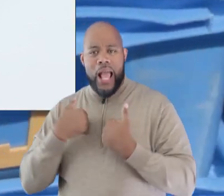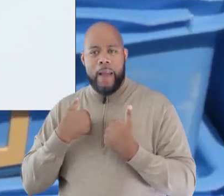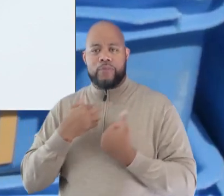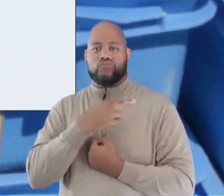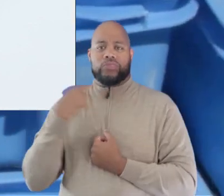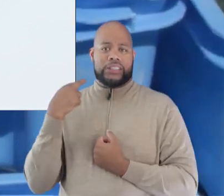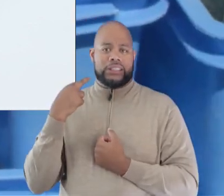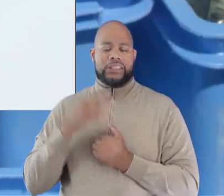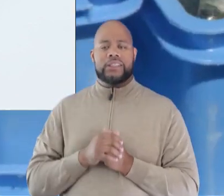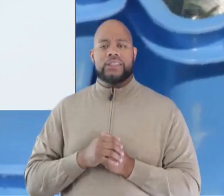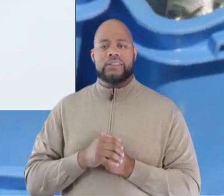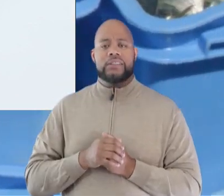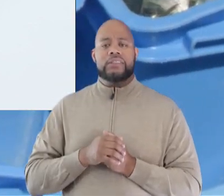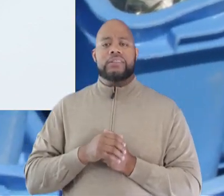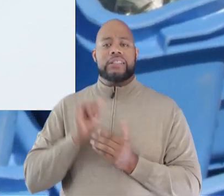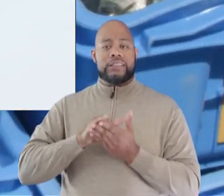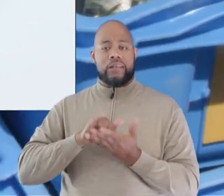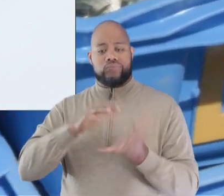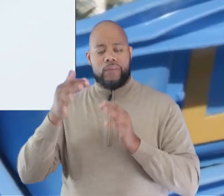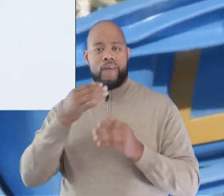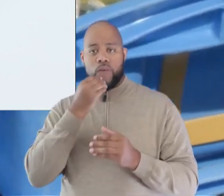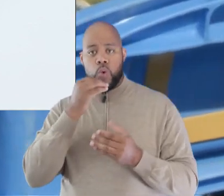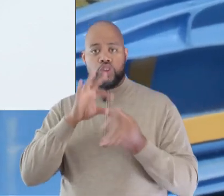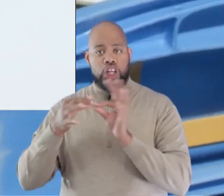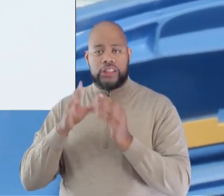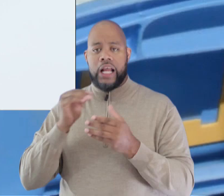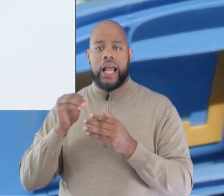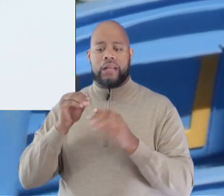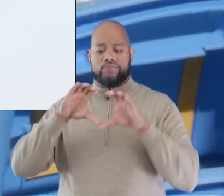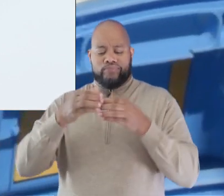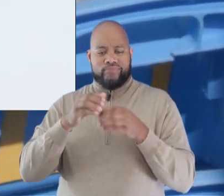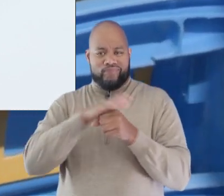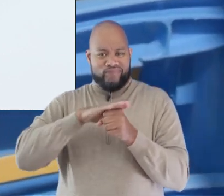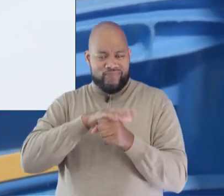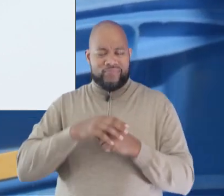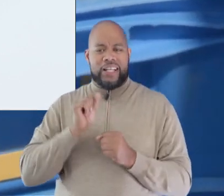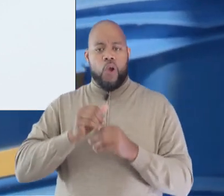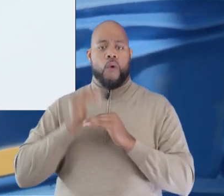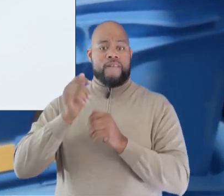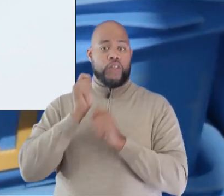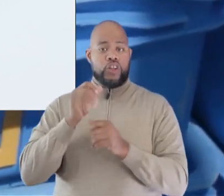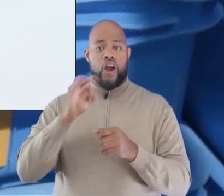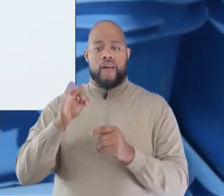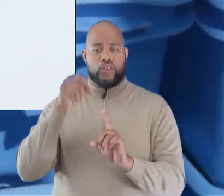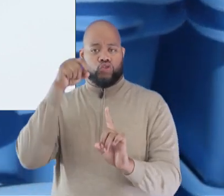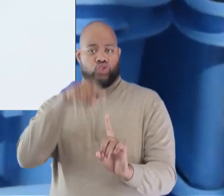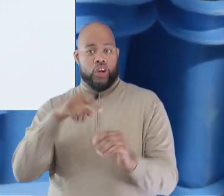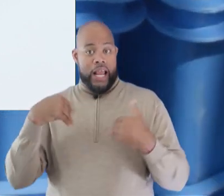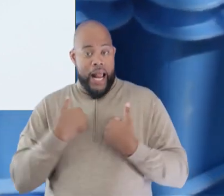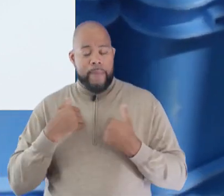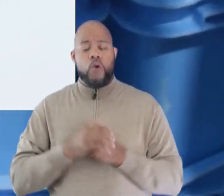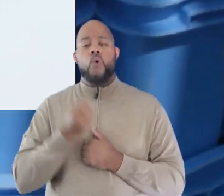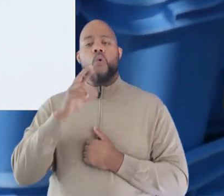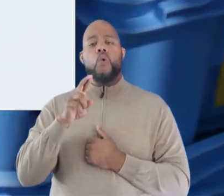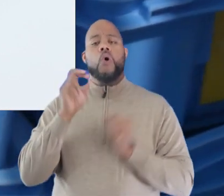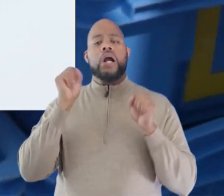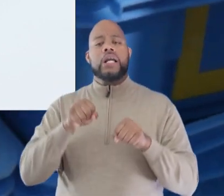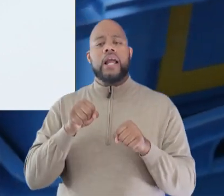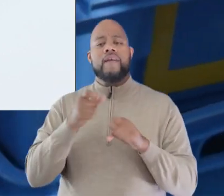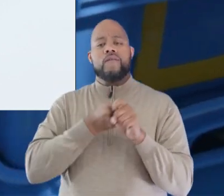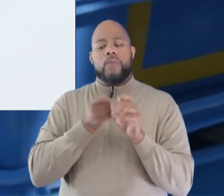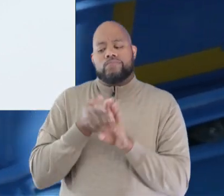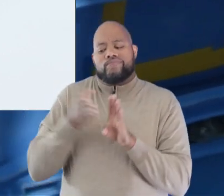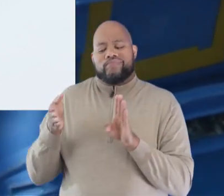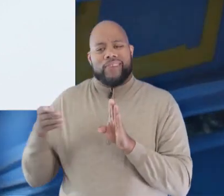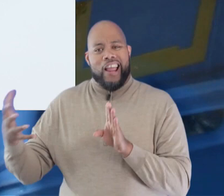species at risk of extinction, disrupting food chains and ecological niches. This could be overfishing of a targeted species, or it could be